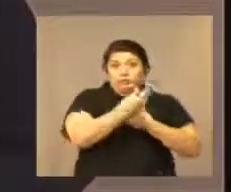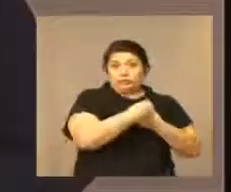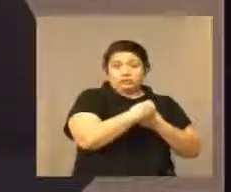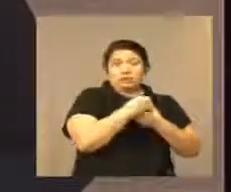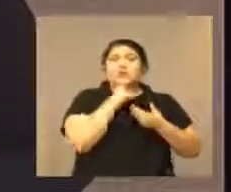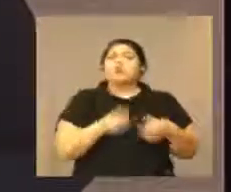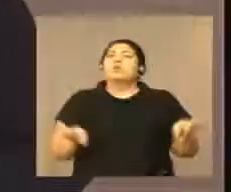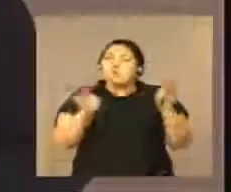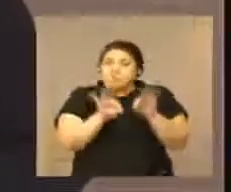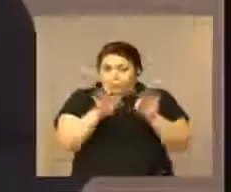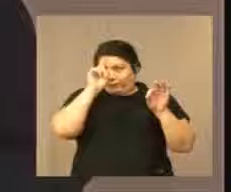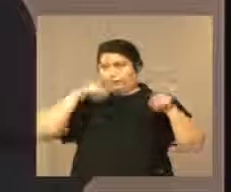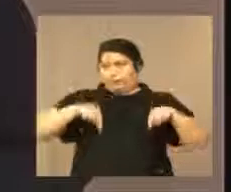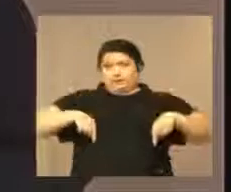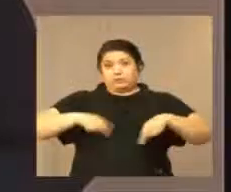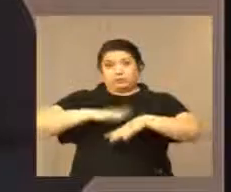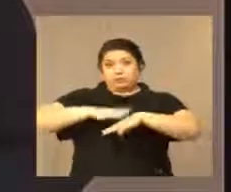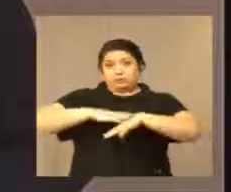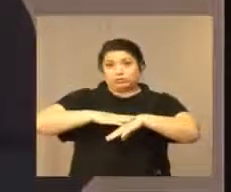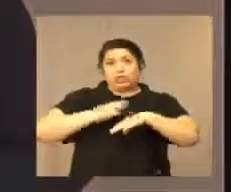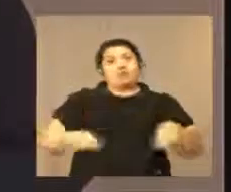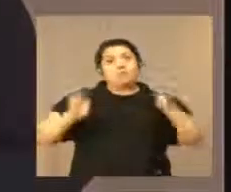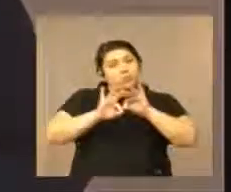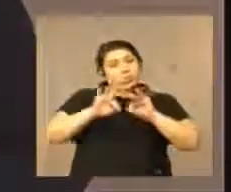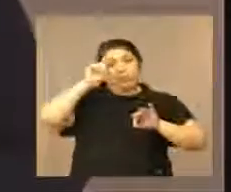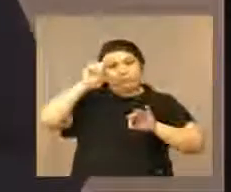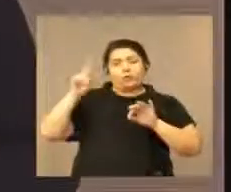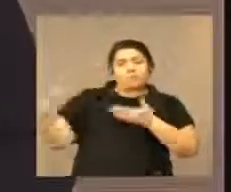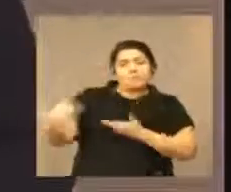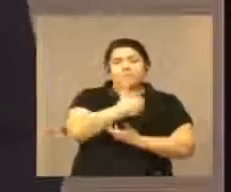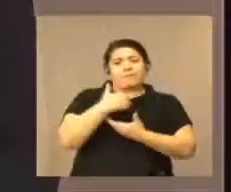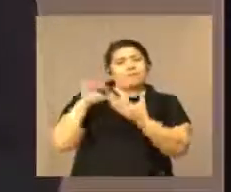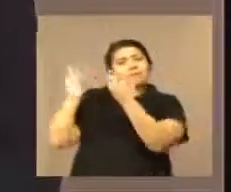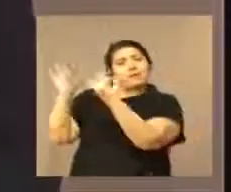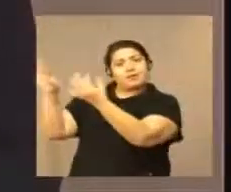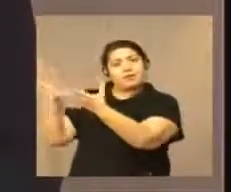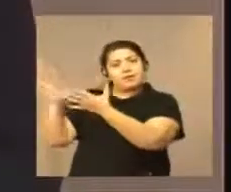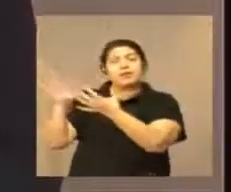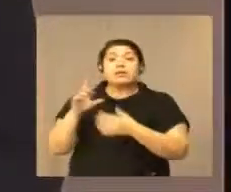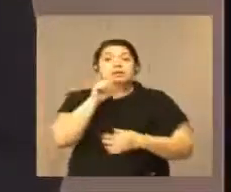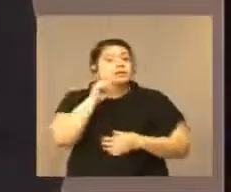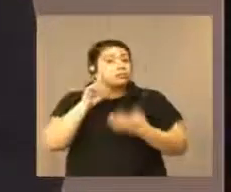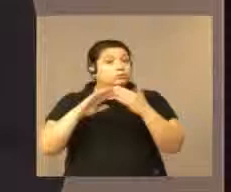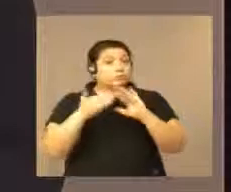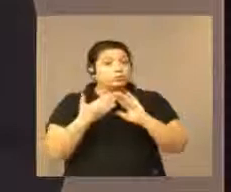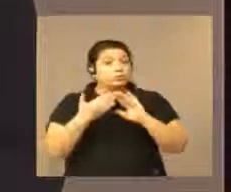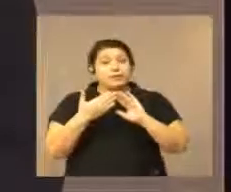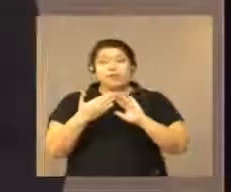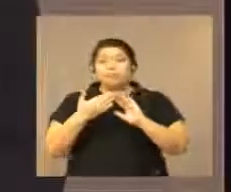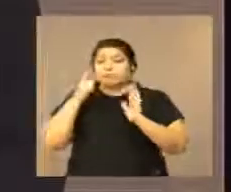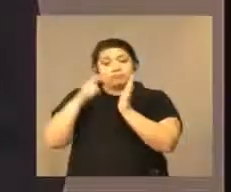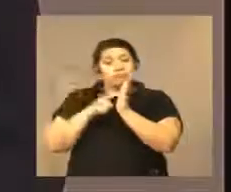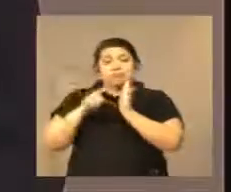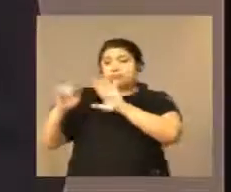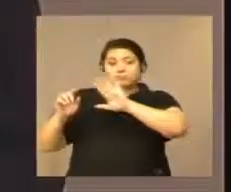process and the development of the legislation. And certainly the deaf community across the country has